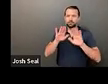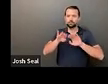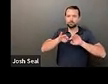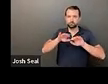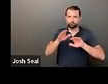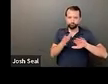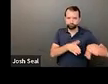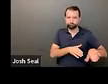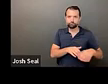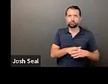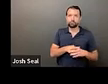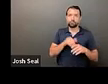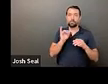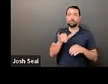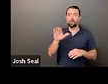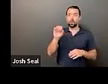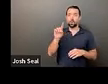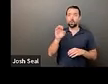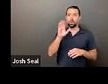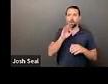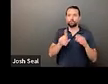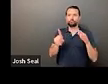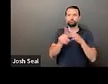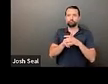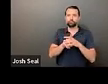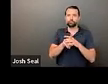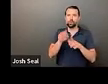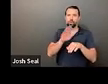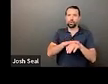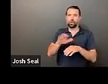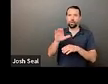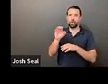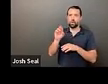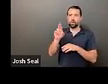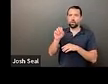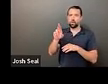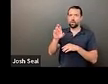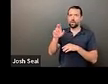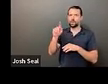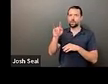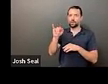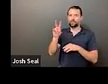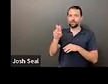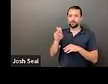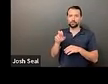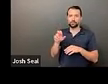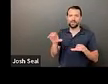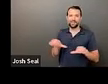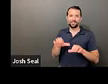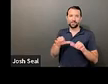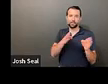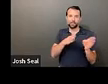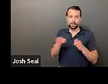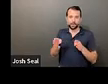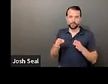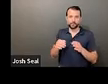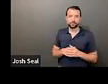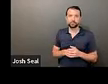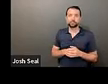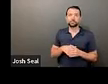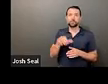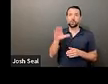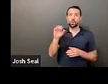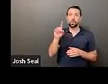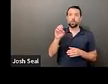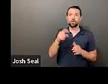up on your corrective activity plan, your corrective action plan. Okay. The codes just represent the finding. Okay. So